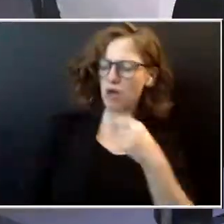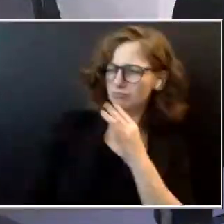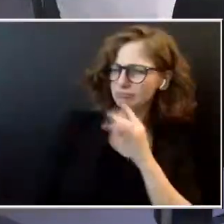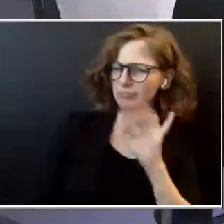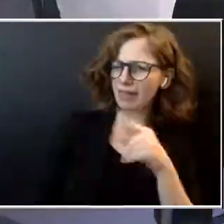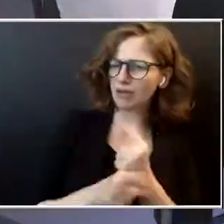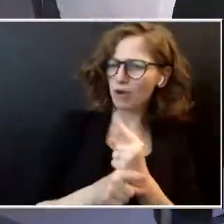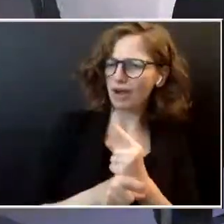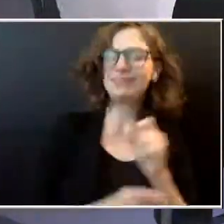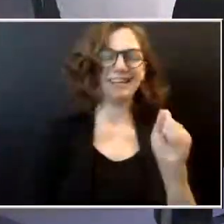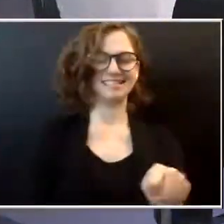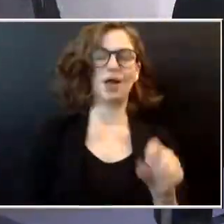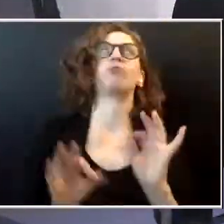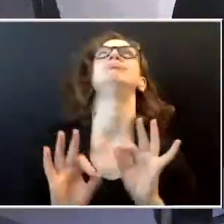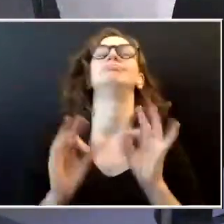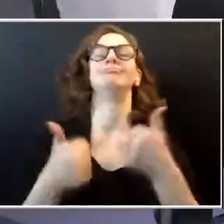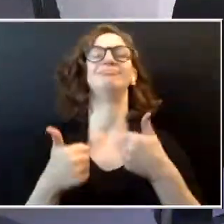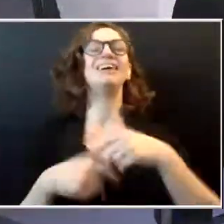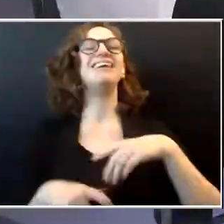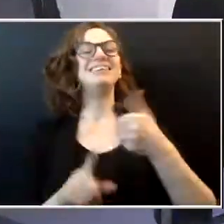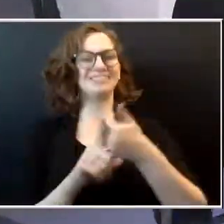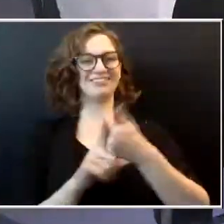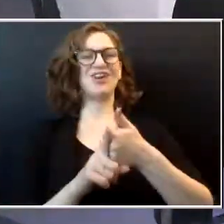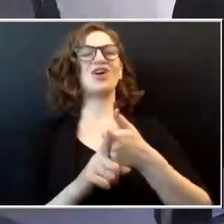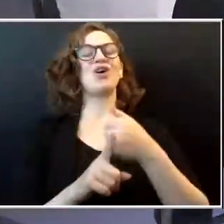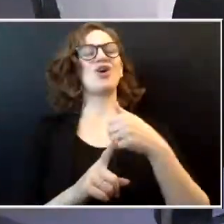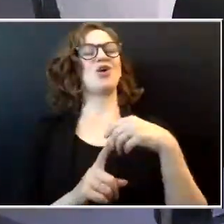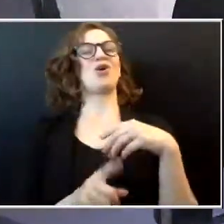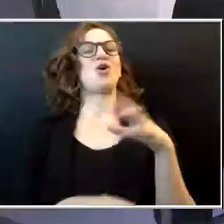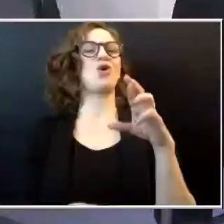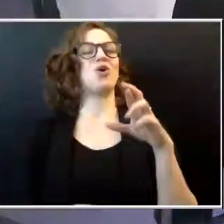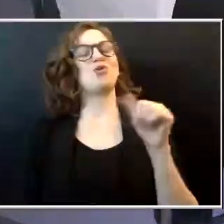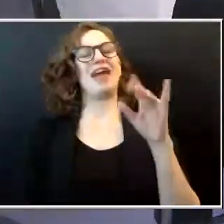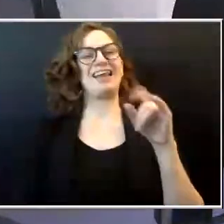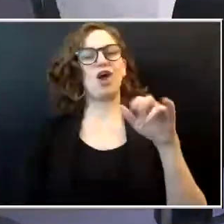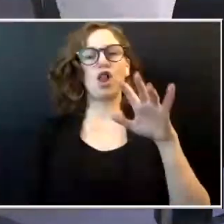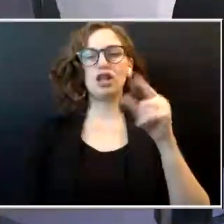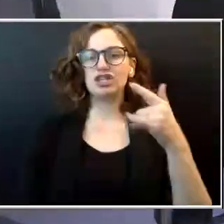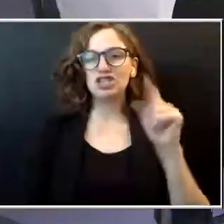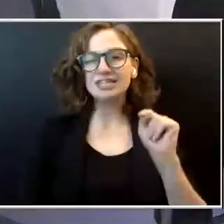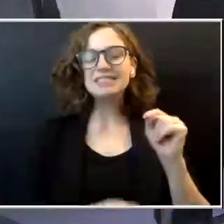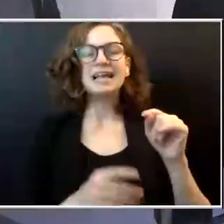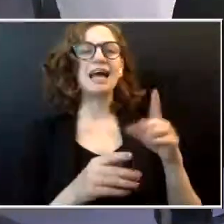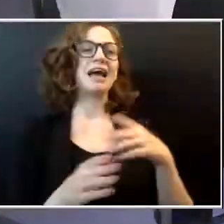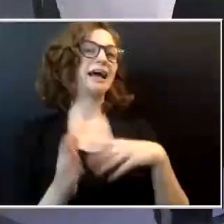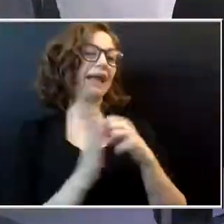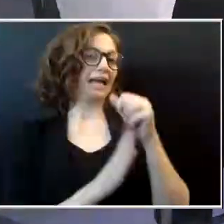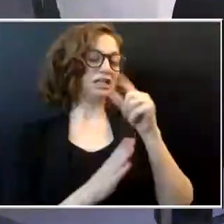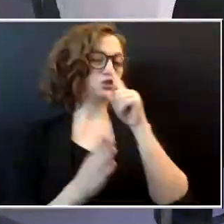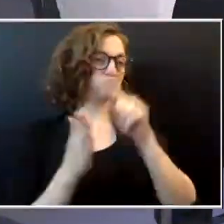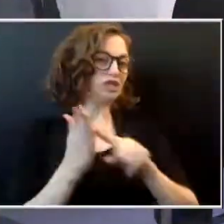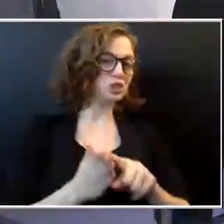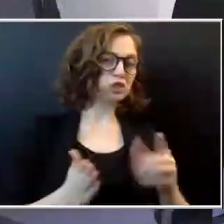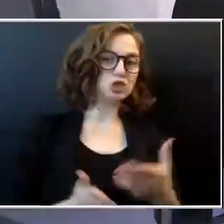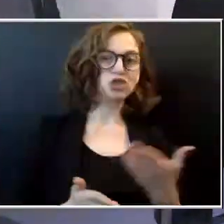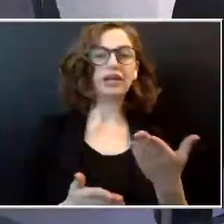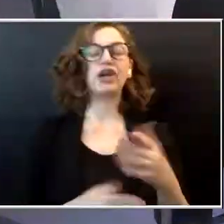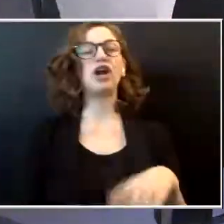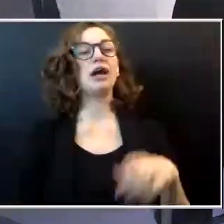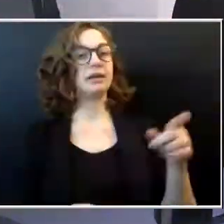radiation oncologist as well as a cancer researcher at KU. He's also a PhD. He's the co-director of the, this is a big